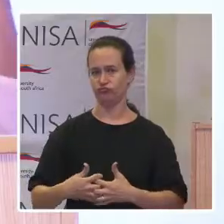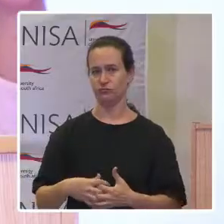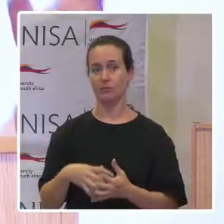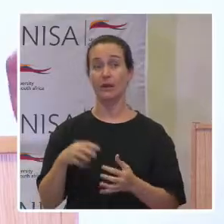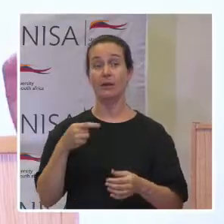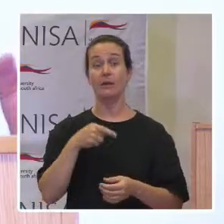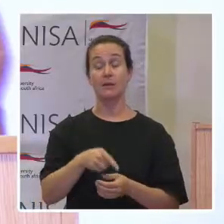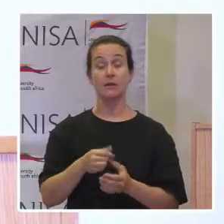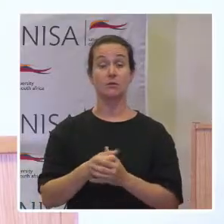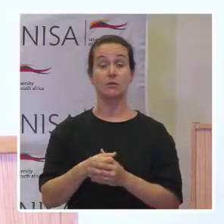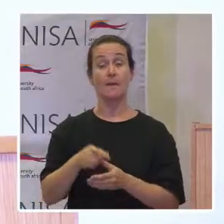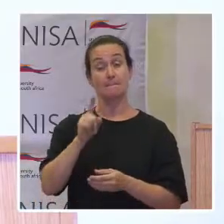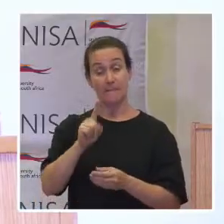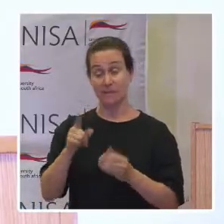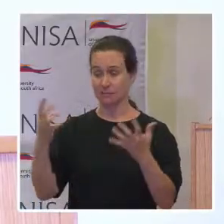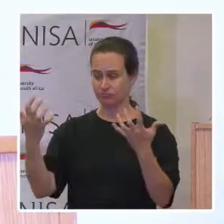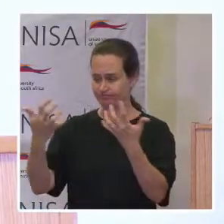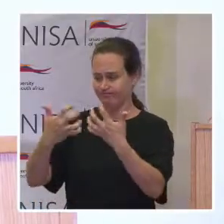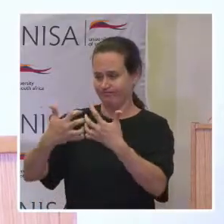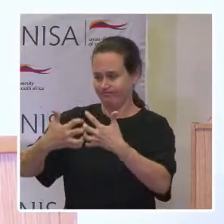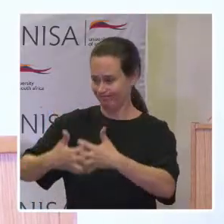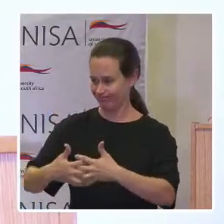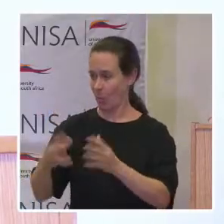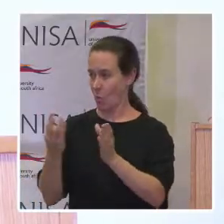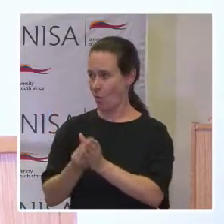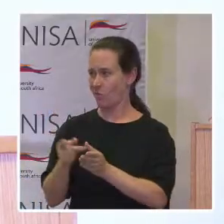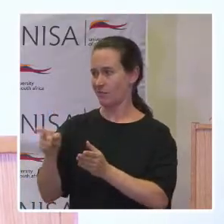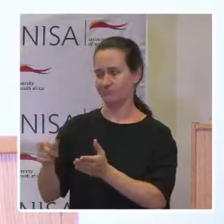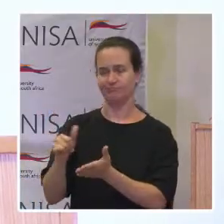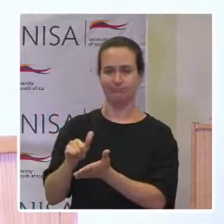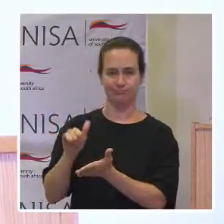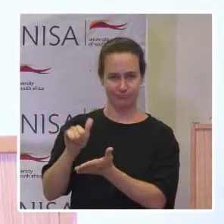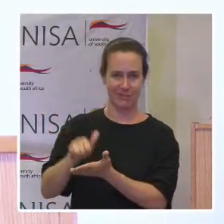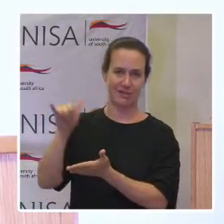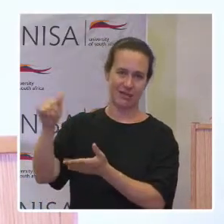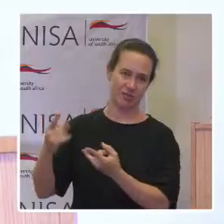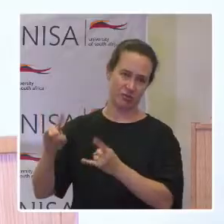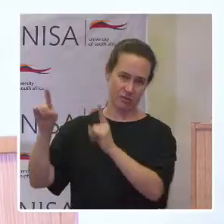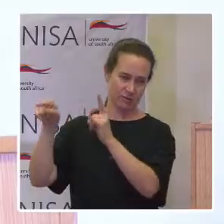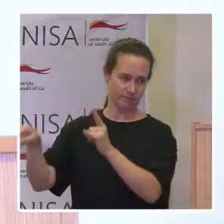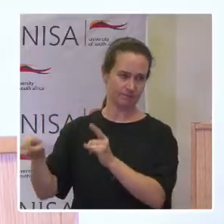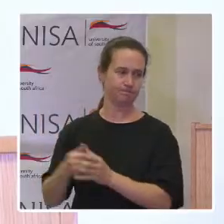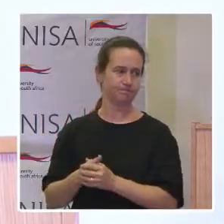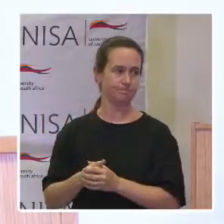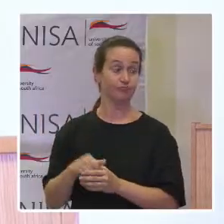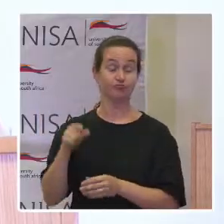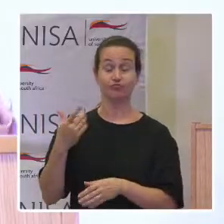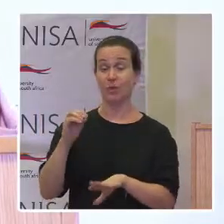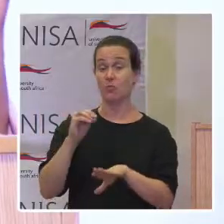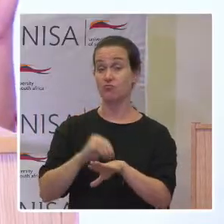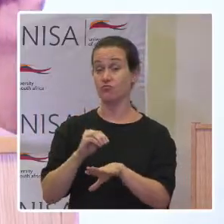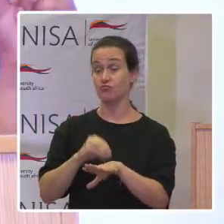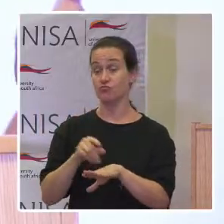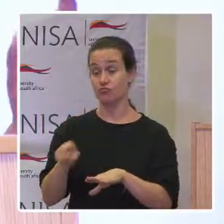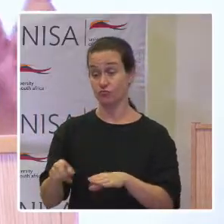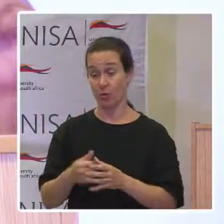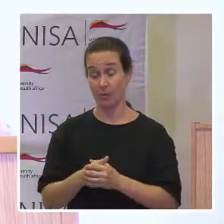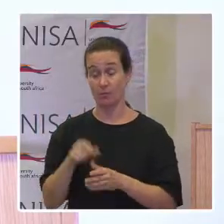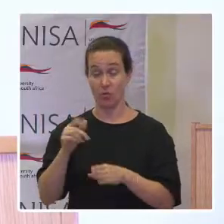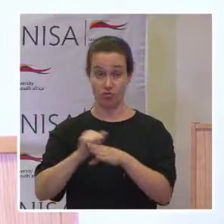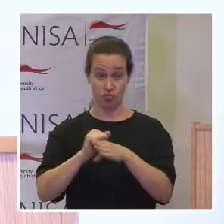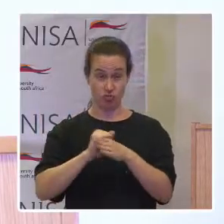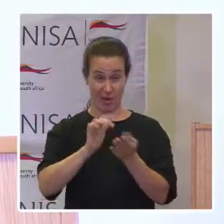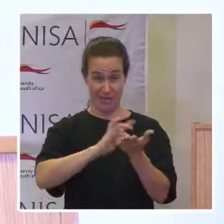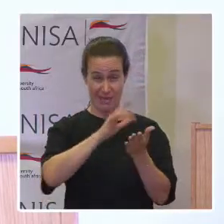is needed, but it should be in line with what now? With the aerospace. The problem with the training